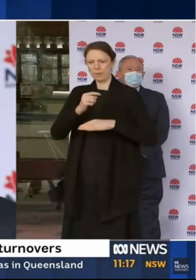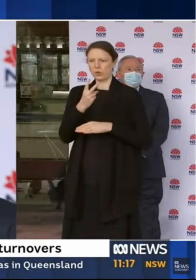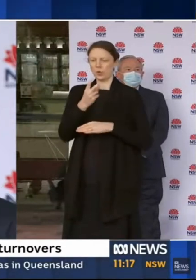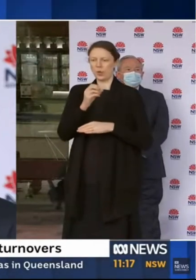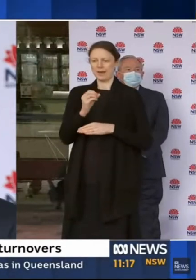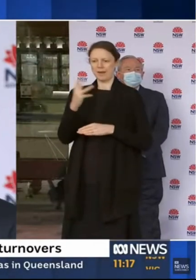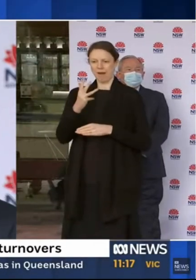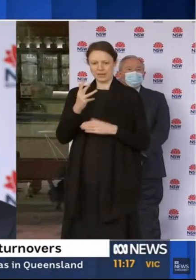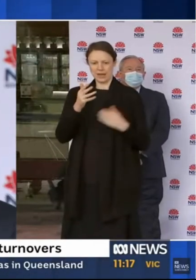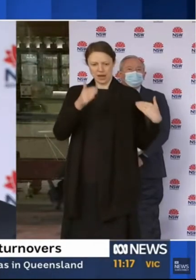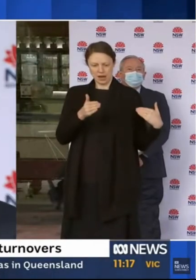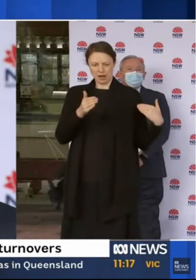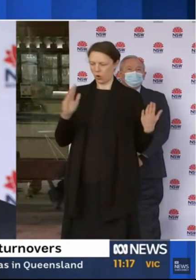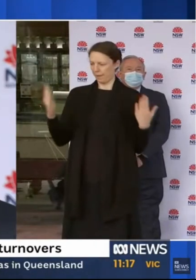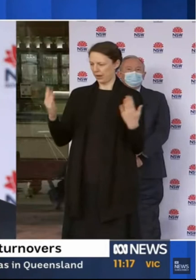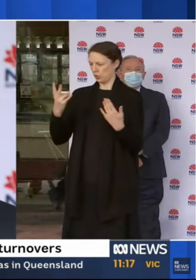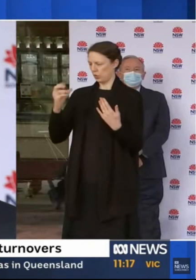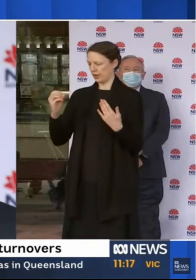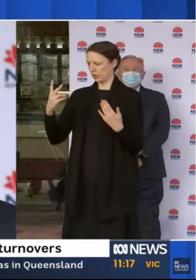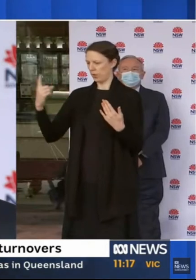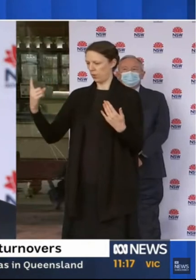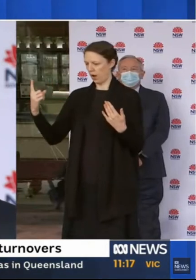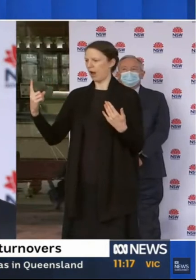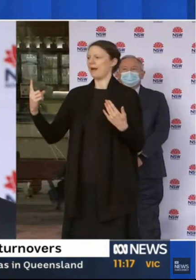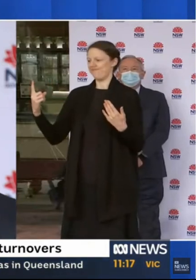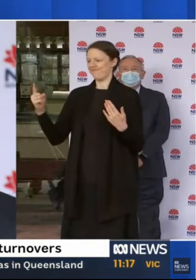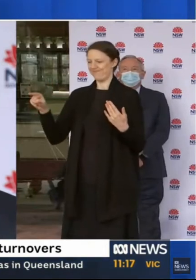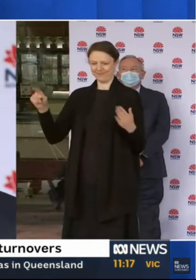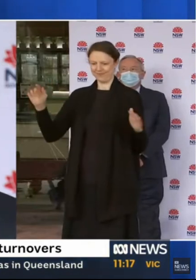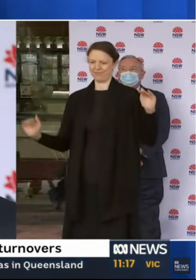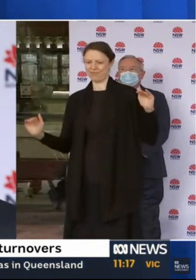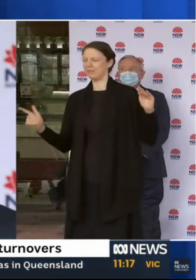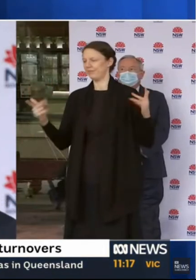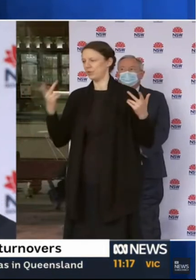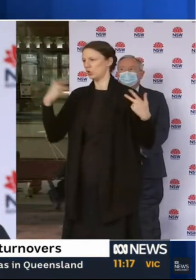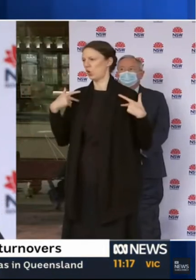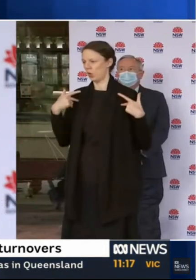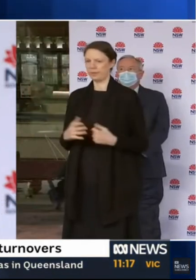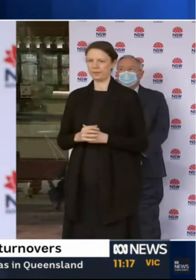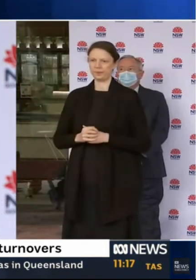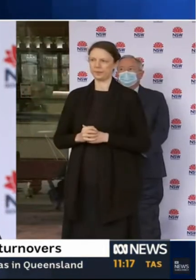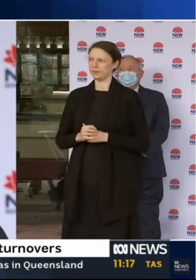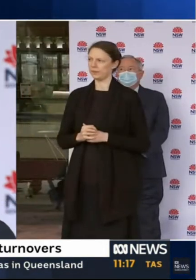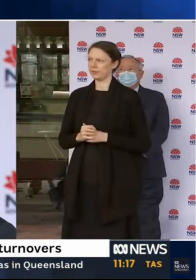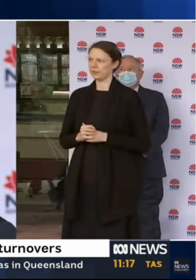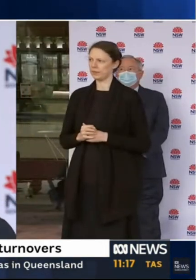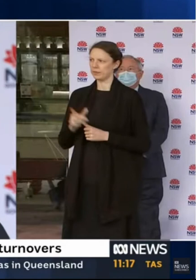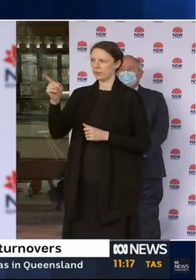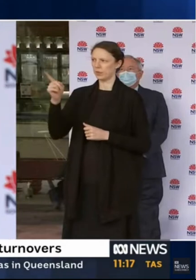and you can have that, and those funds will be available for those businesses who have been affected from July 19. And what about workers? What's that work?